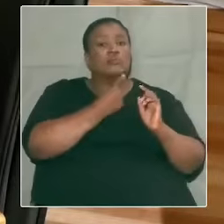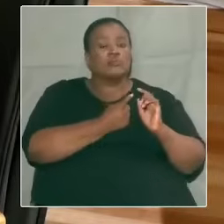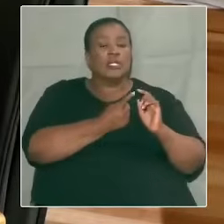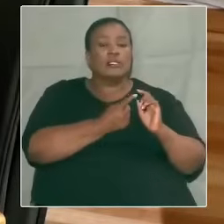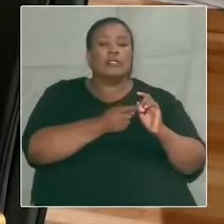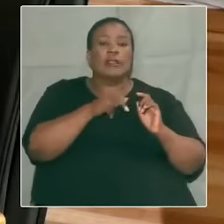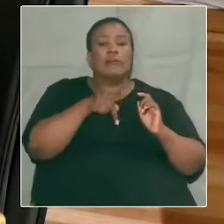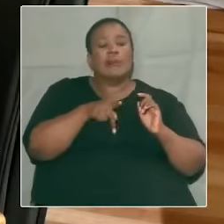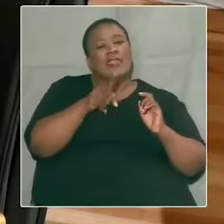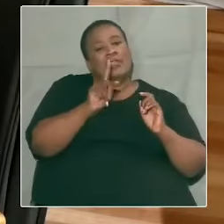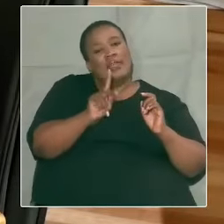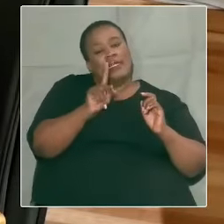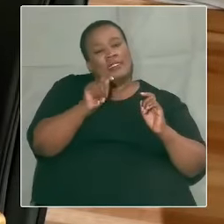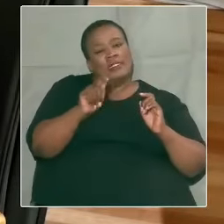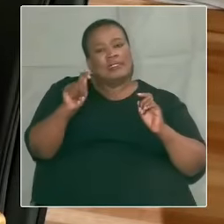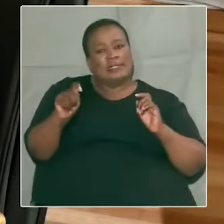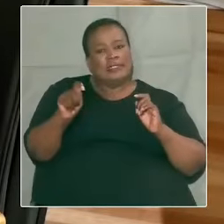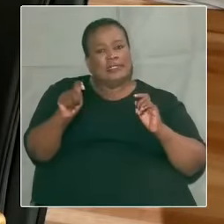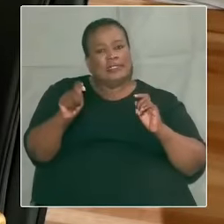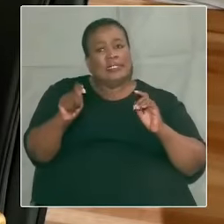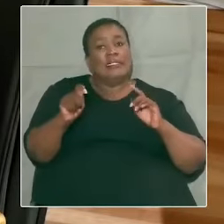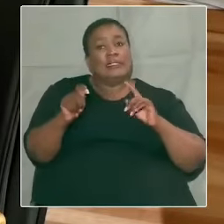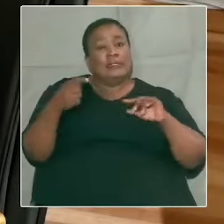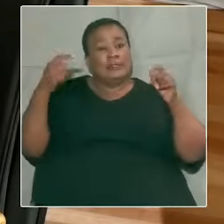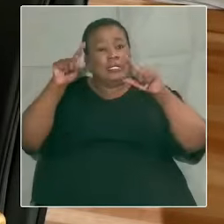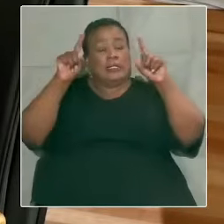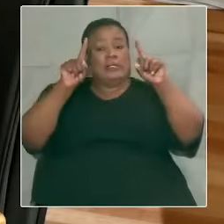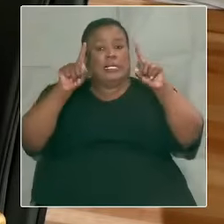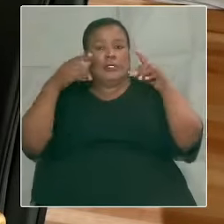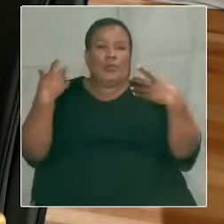PKTT has an unmatched success rate.